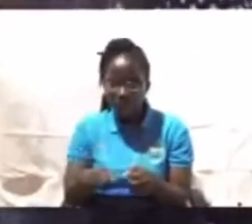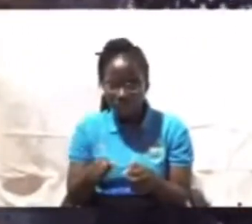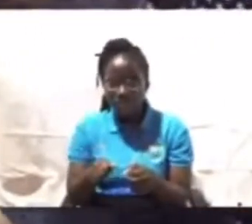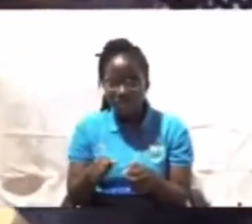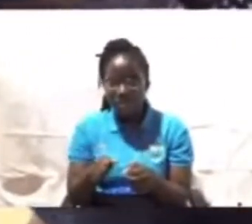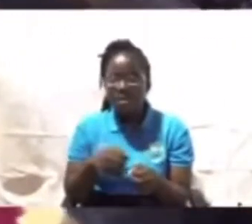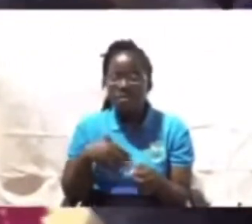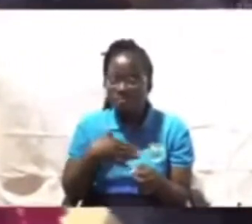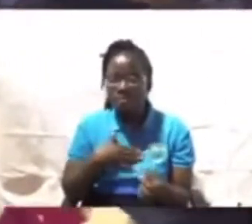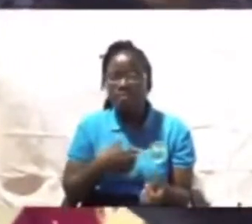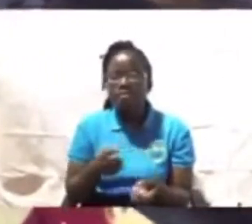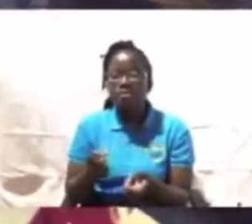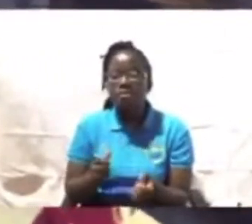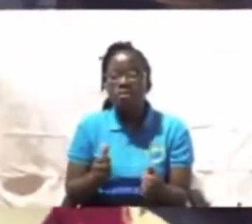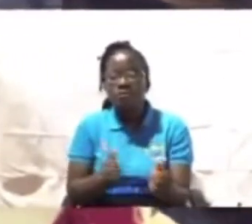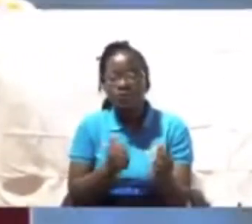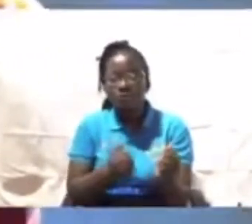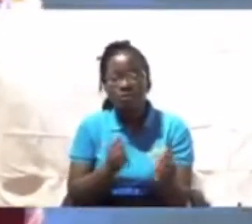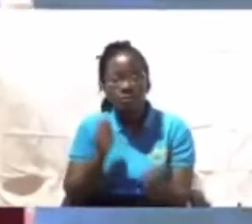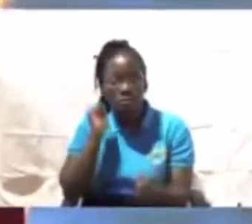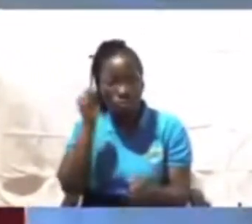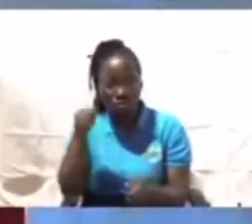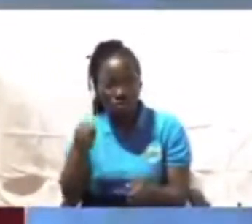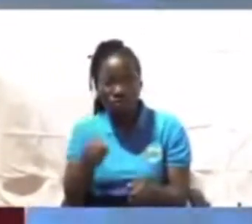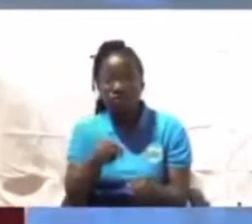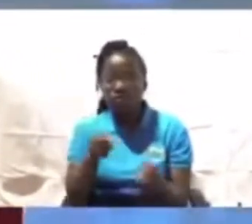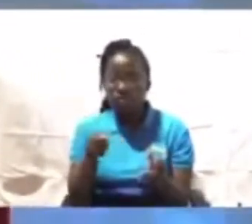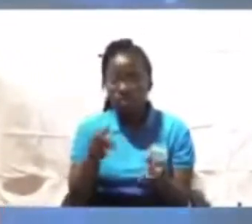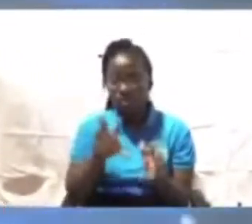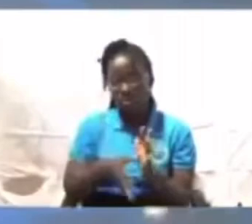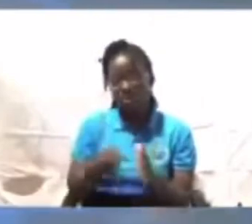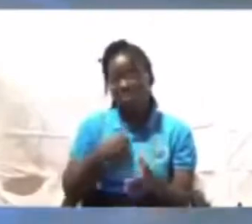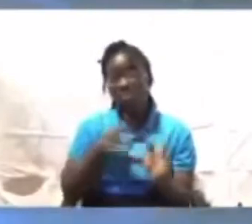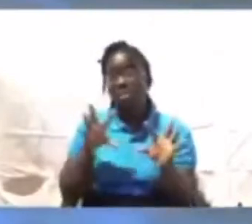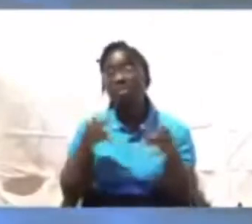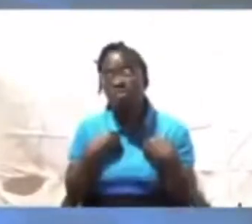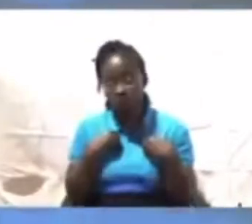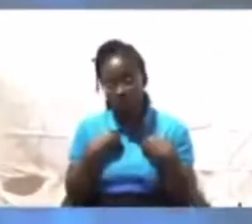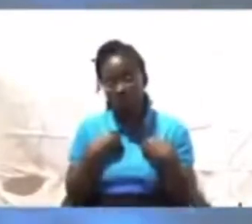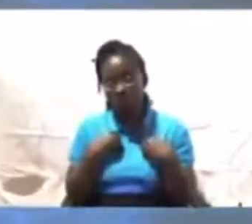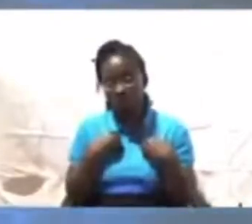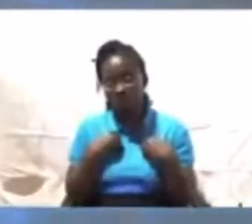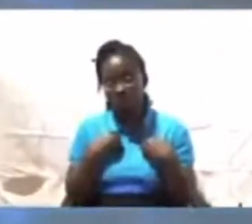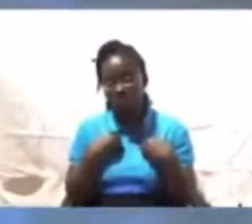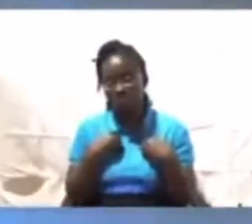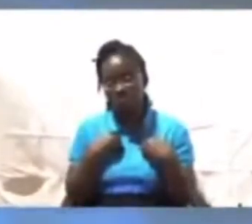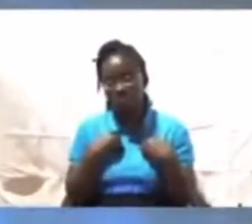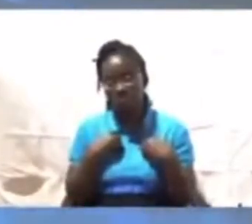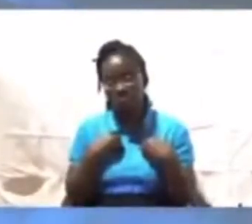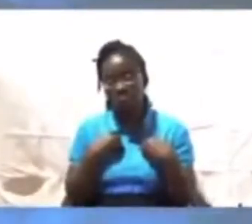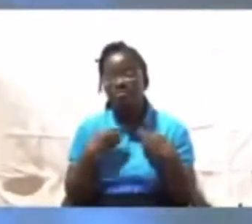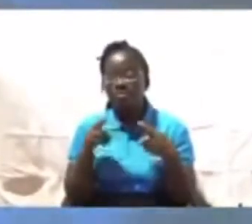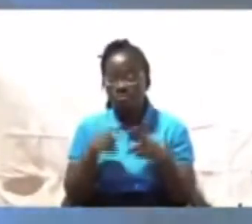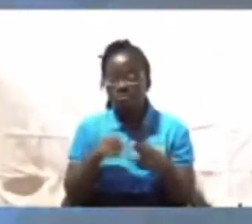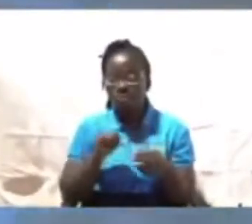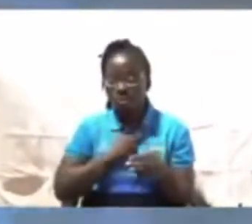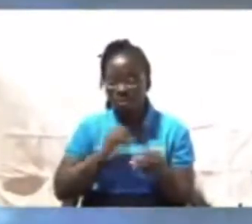baby awa kwe dra. Ye dia diabe si a papa ya hun se ya si a de and I'm said dabi.